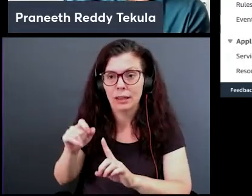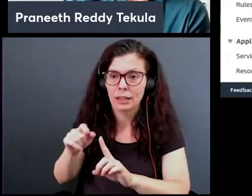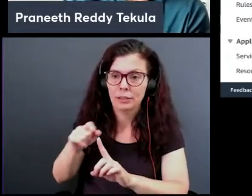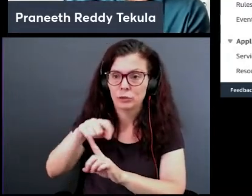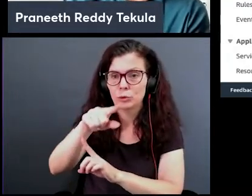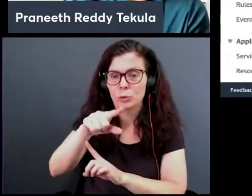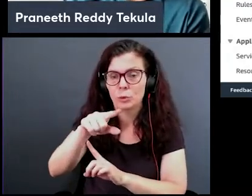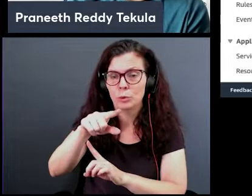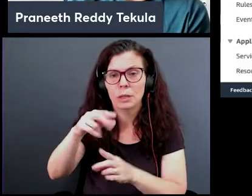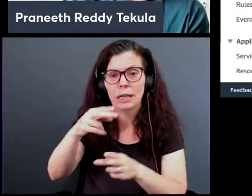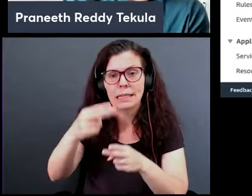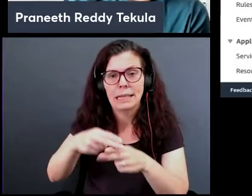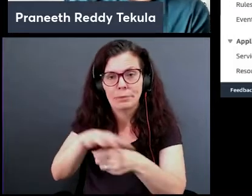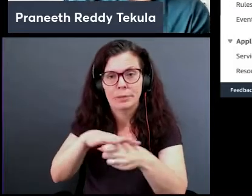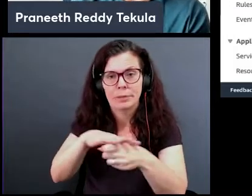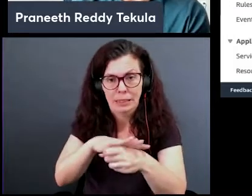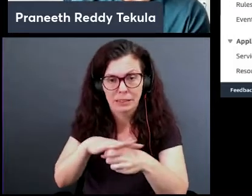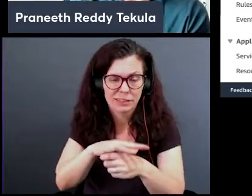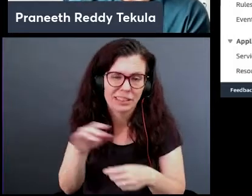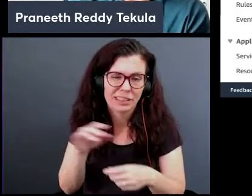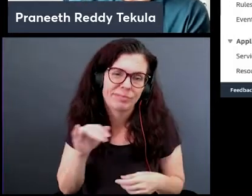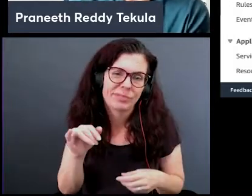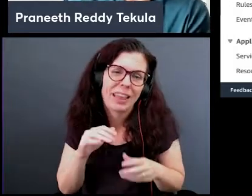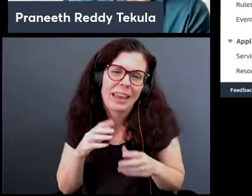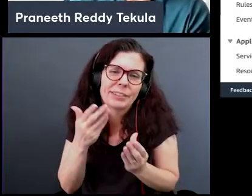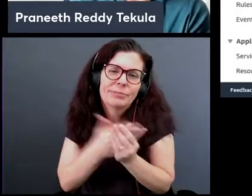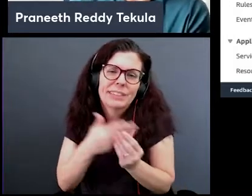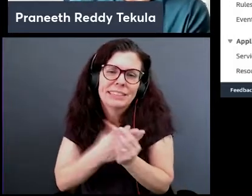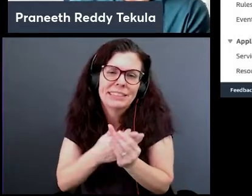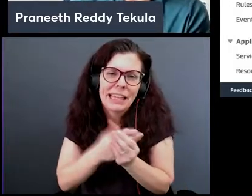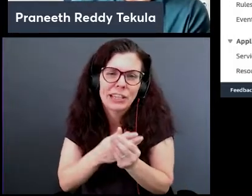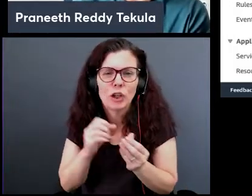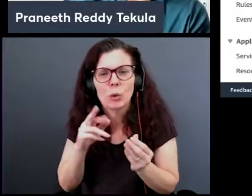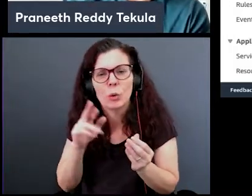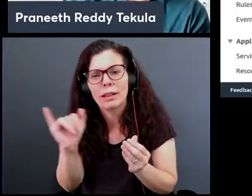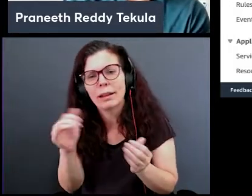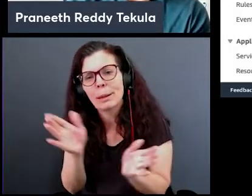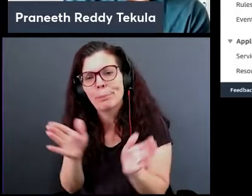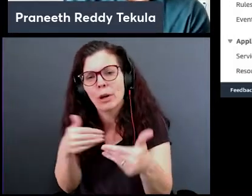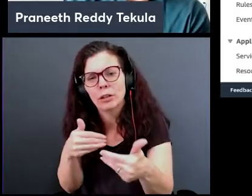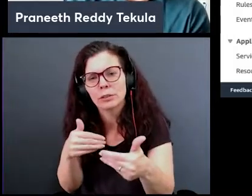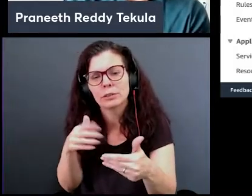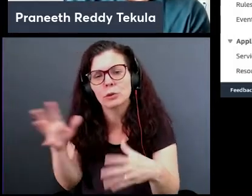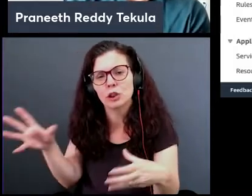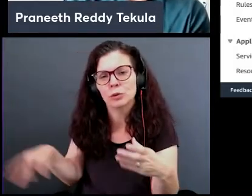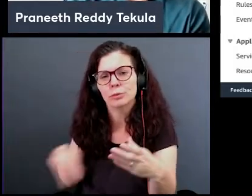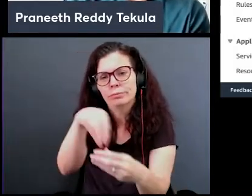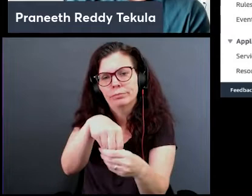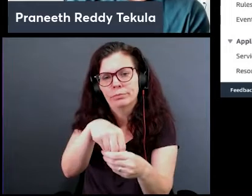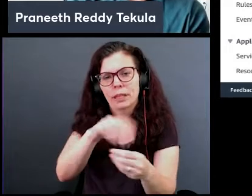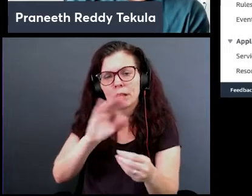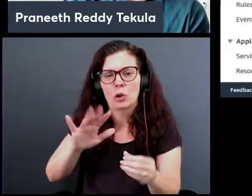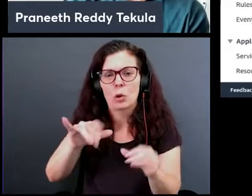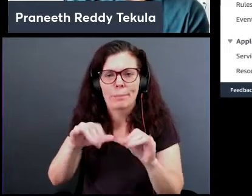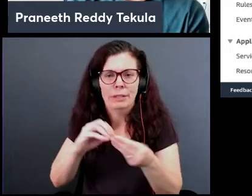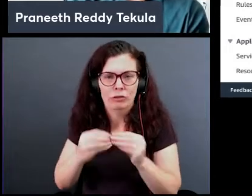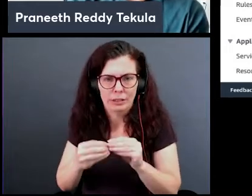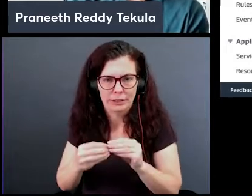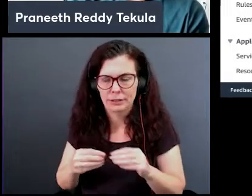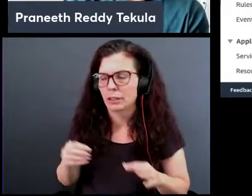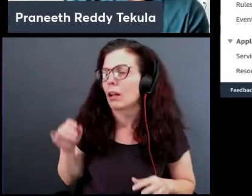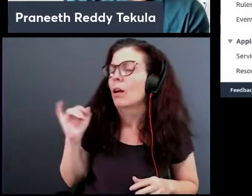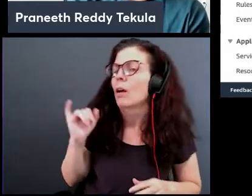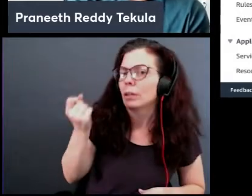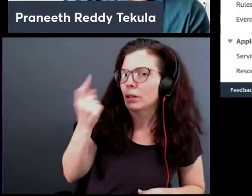a namespace. It's more like a container or a box where you push your metrics into it. Got it. These So are you already have several